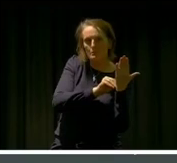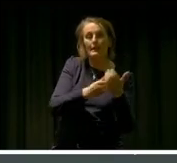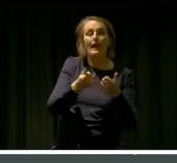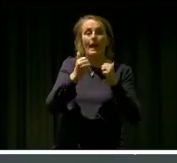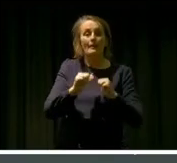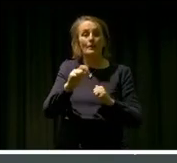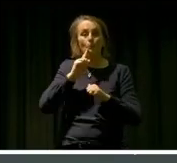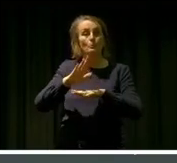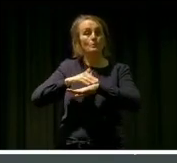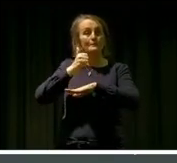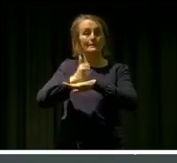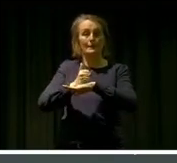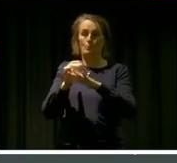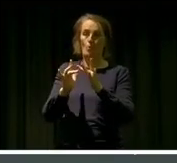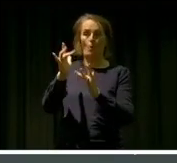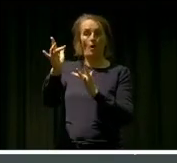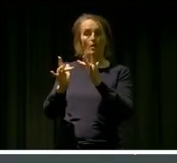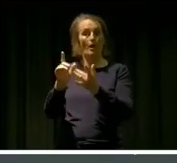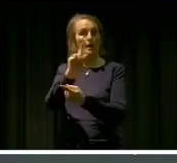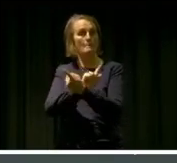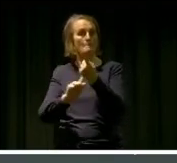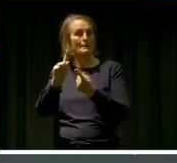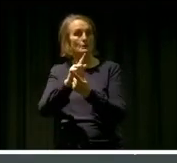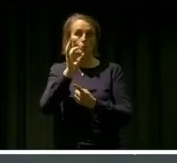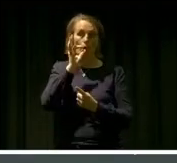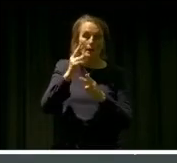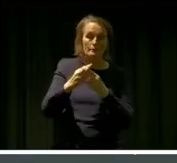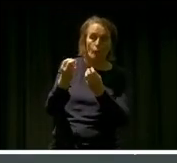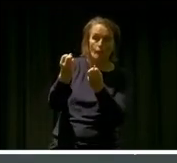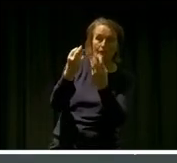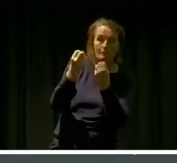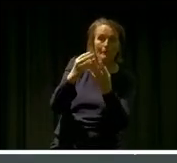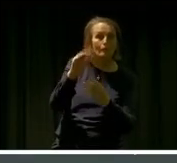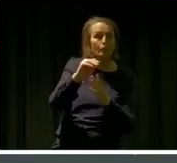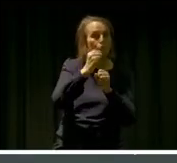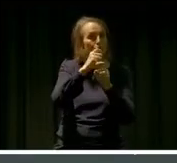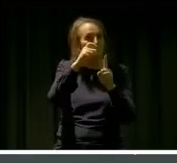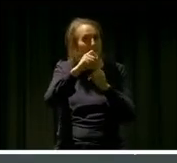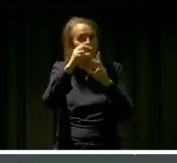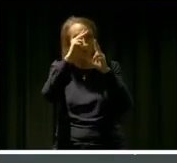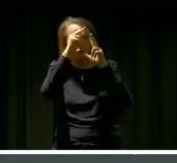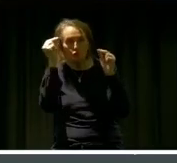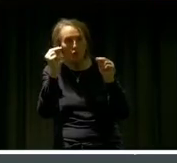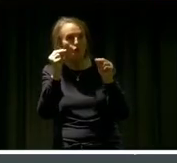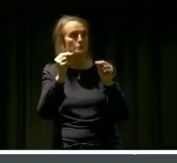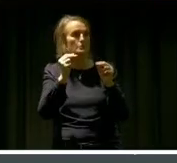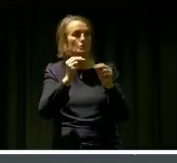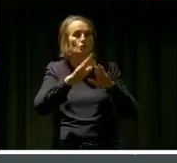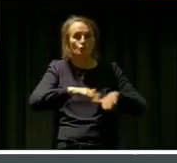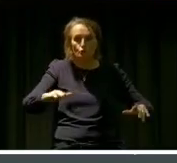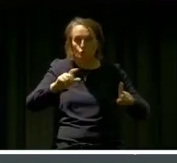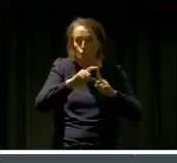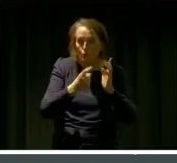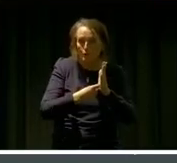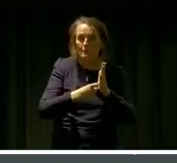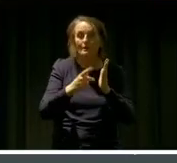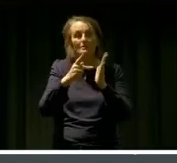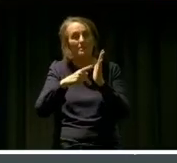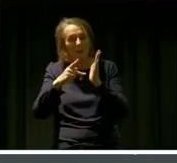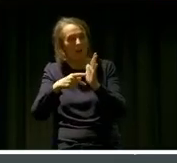for feedback from additional experts in the field, including GPs, nurses, paediatricians, psychiatrists